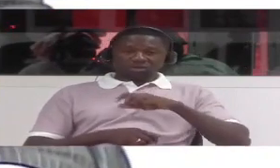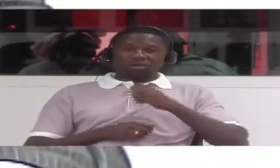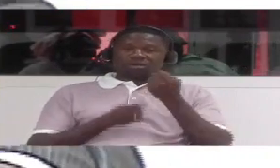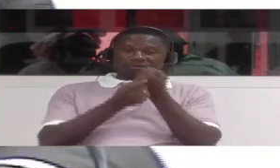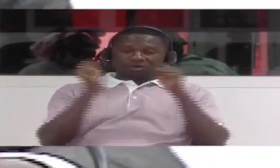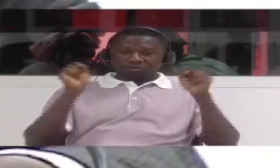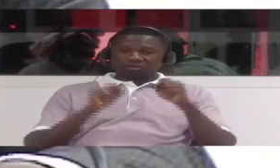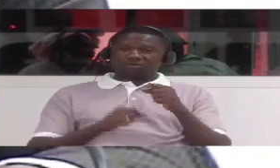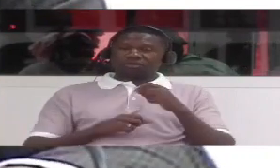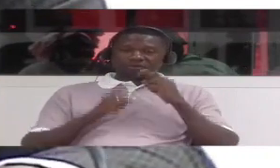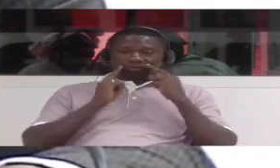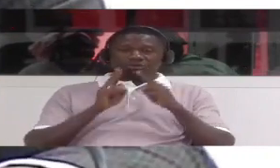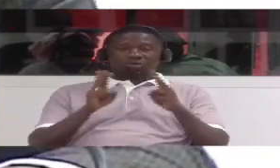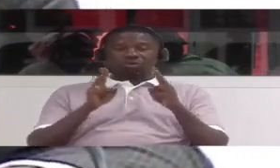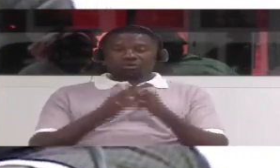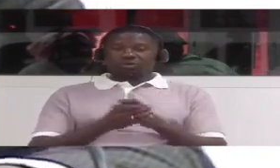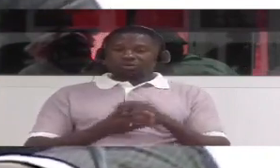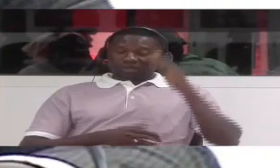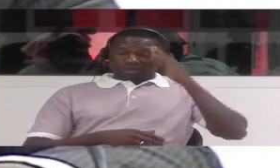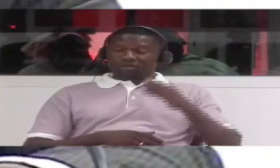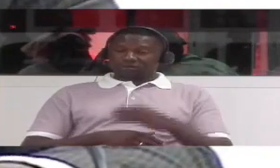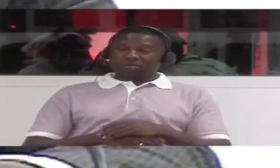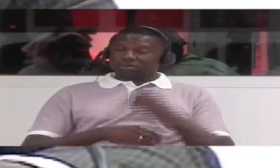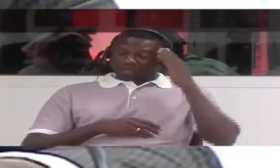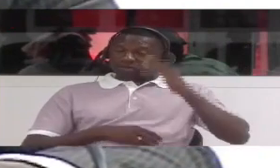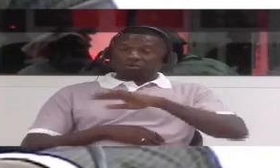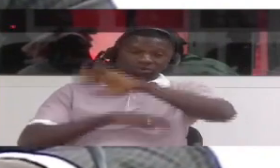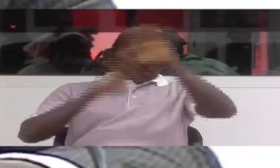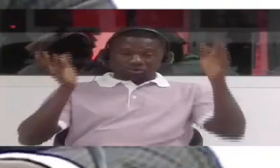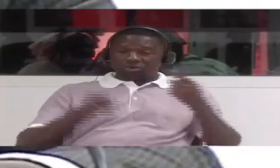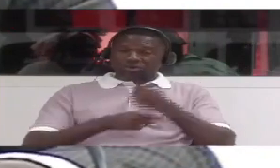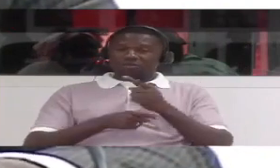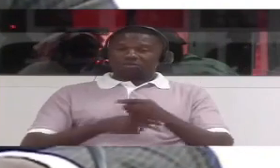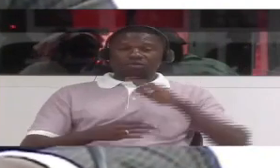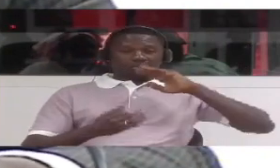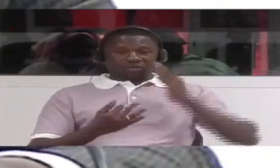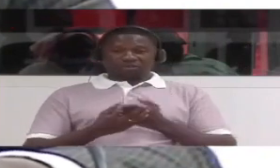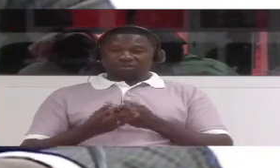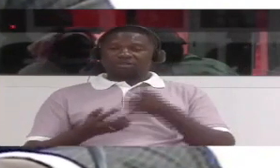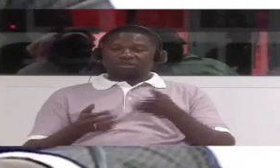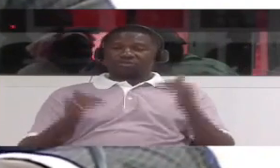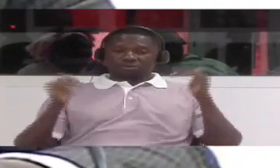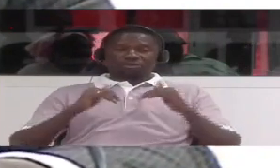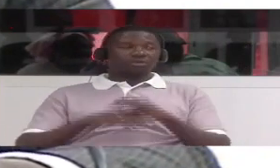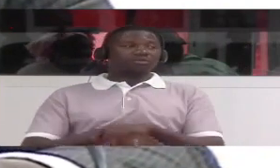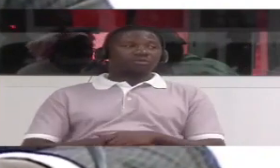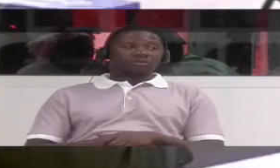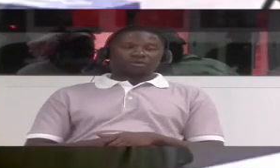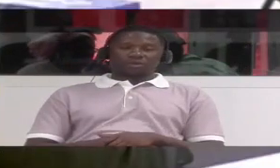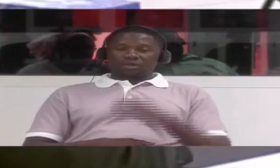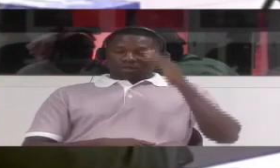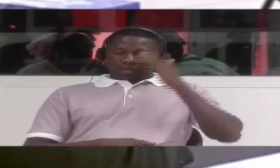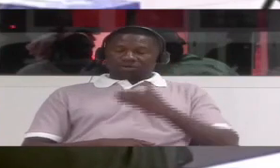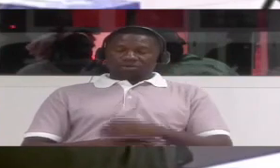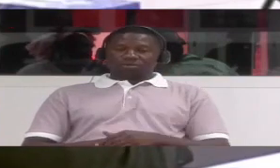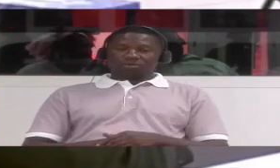thank the whole nation for believing in this process. Thank you. Thank you very much, Mr. Jammeh,